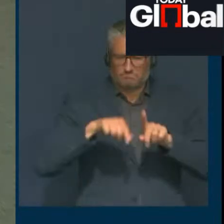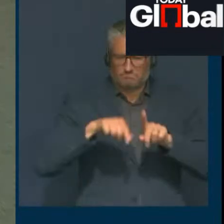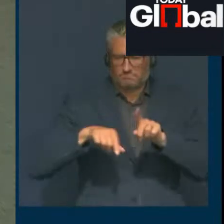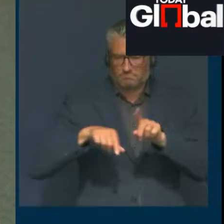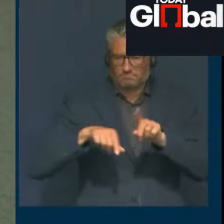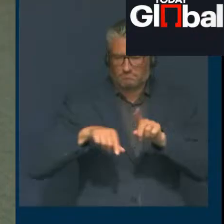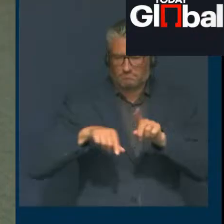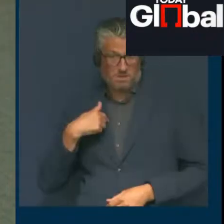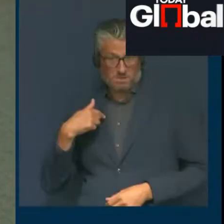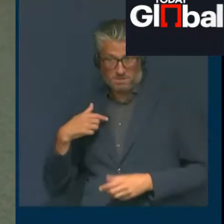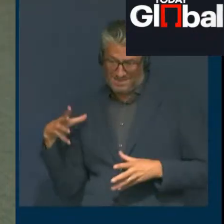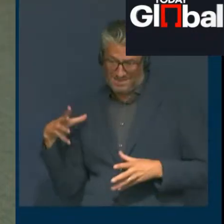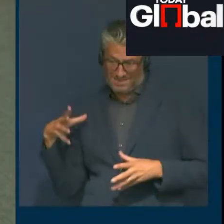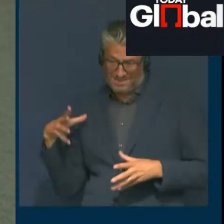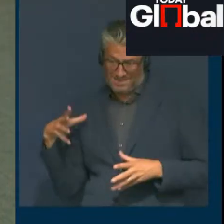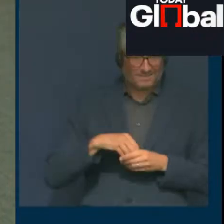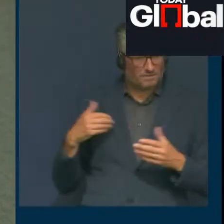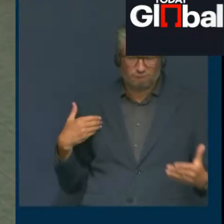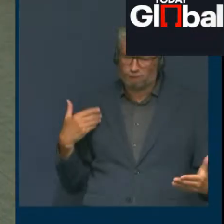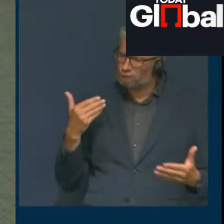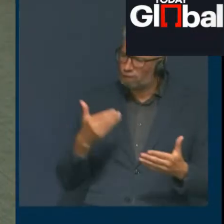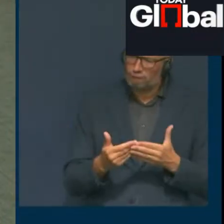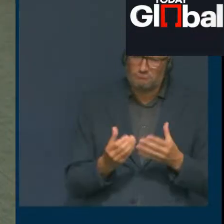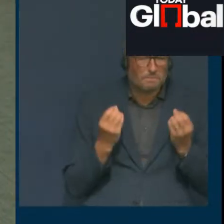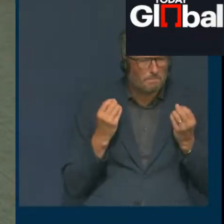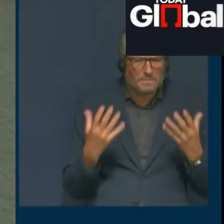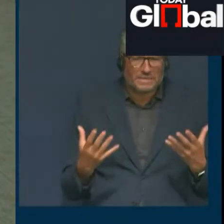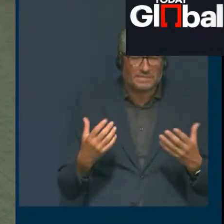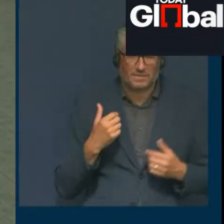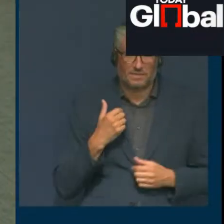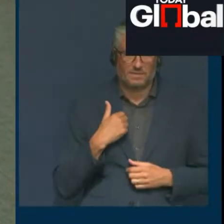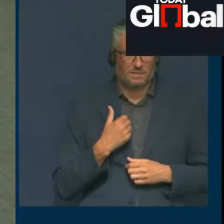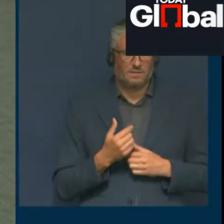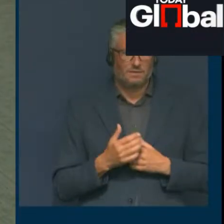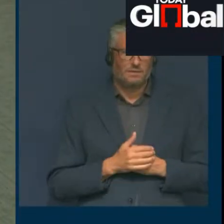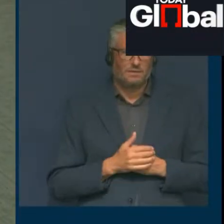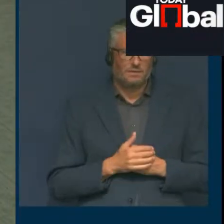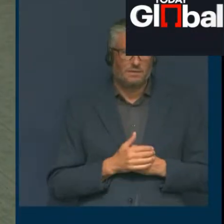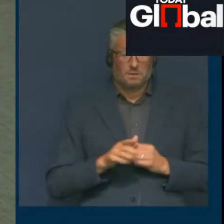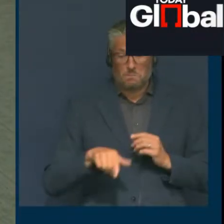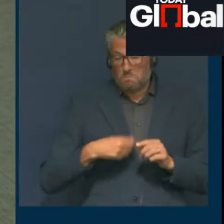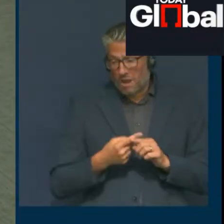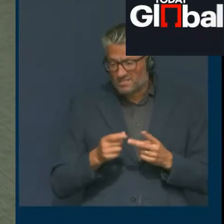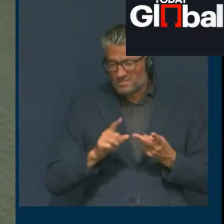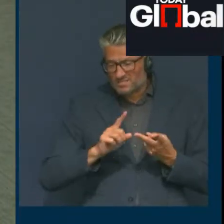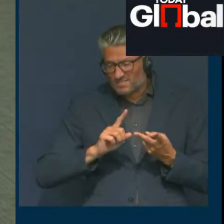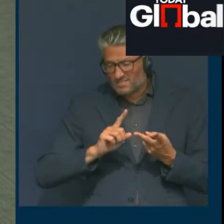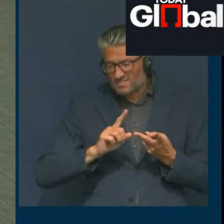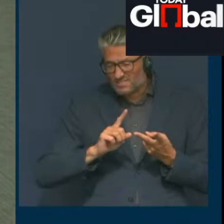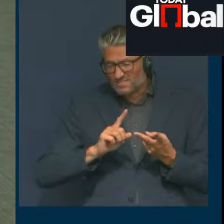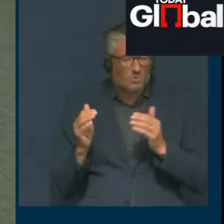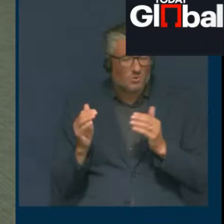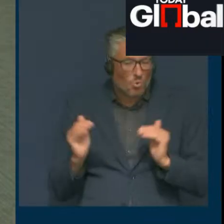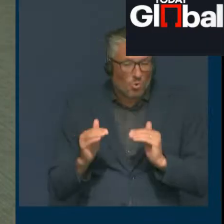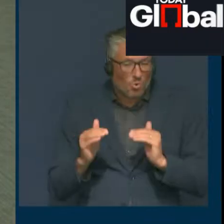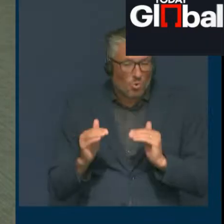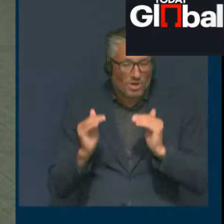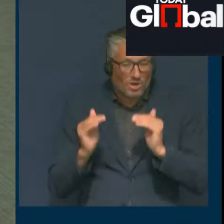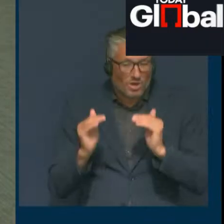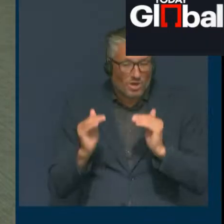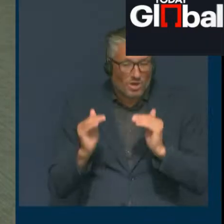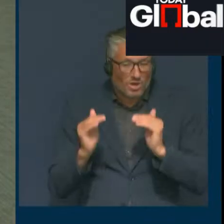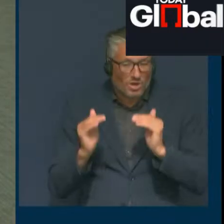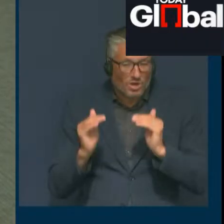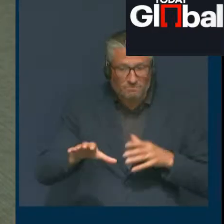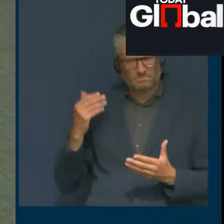persons with disabilities and relevant organizations in the Shura Consultative Council sessions, in which the